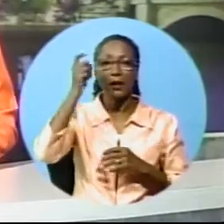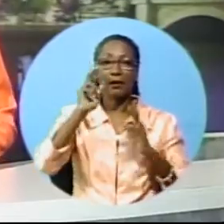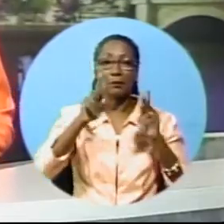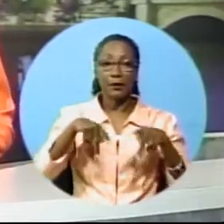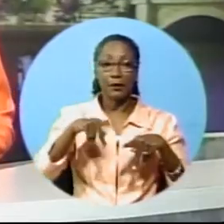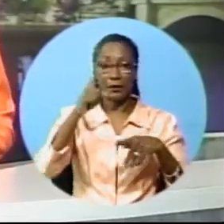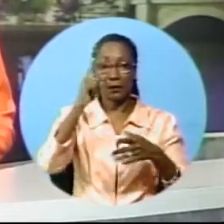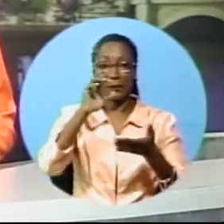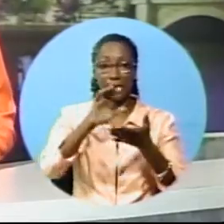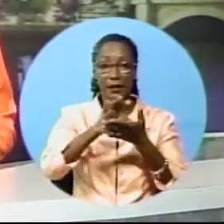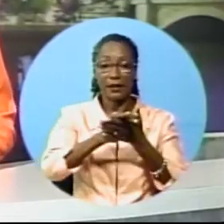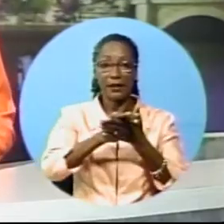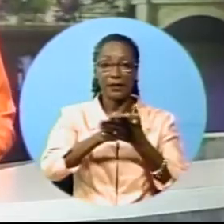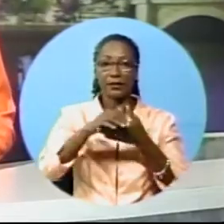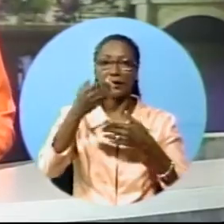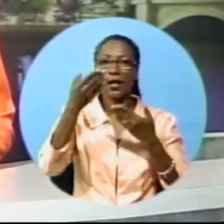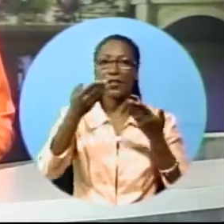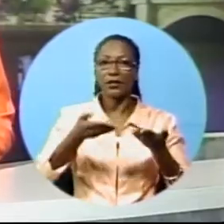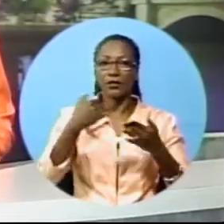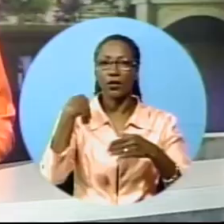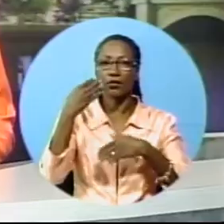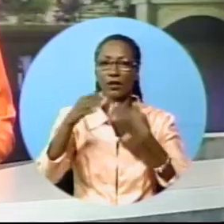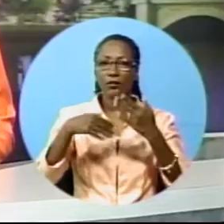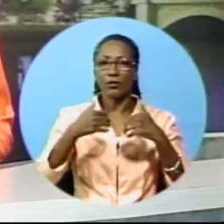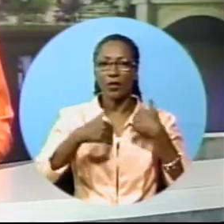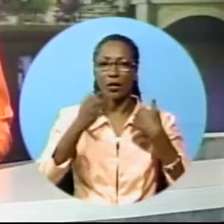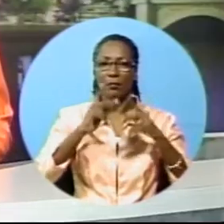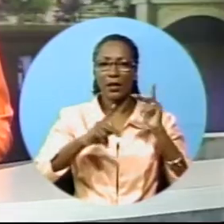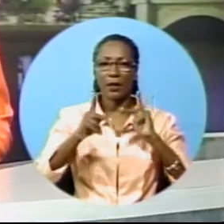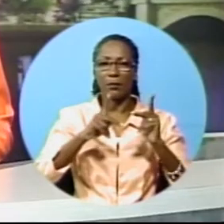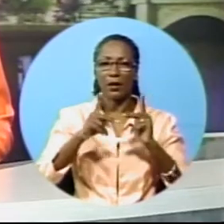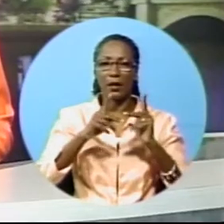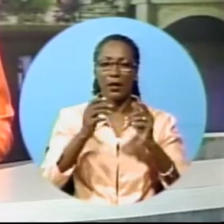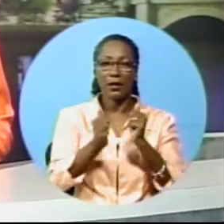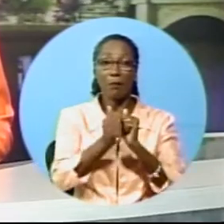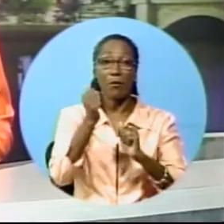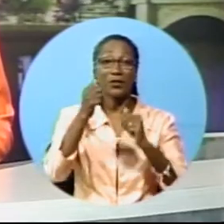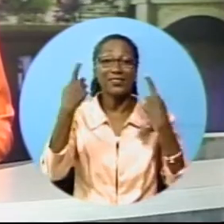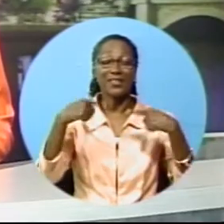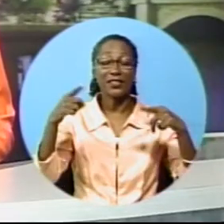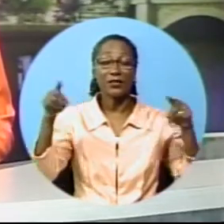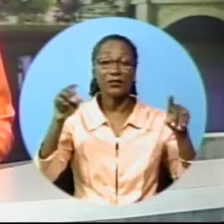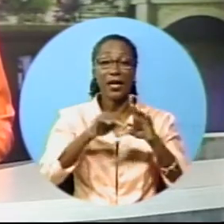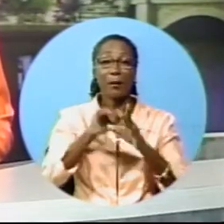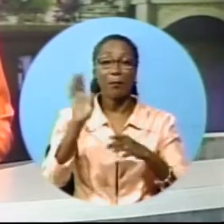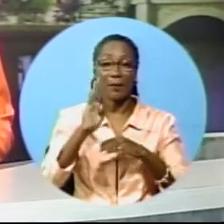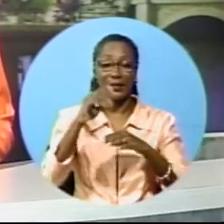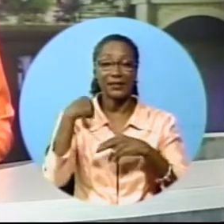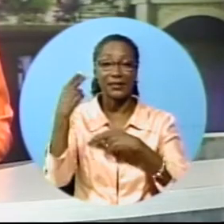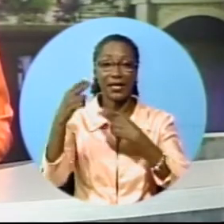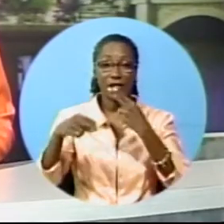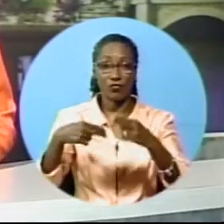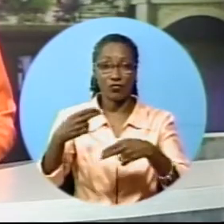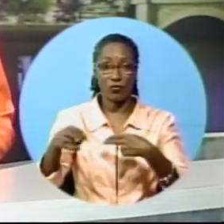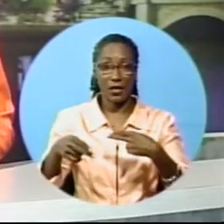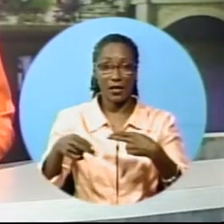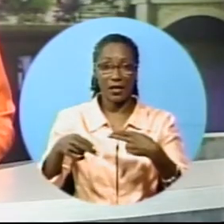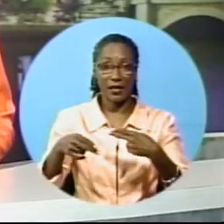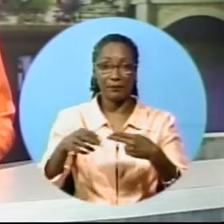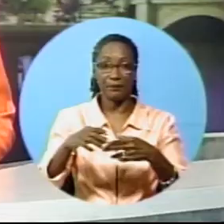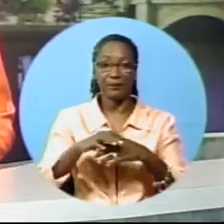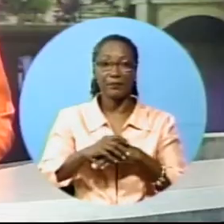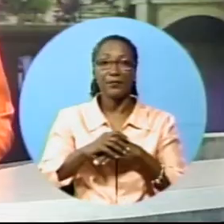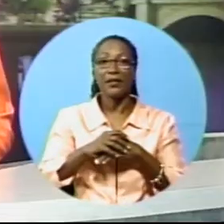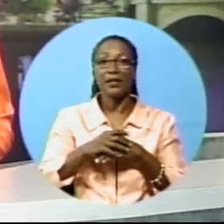A senior government official believes this generation of young people is one of the most successful in Barbados' history. This is the